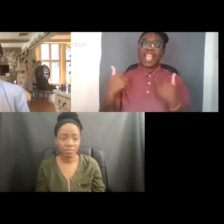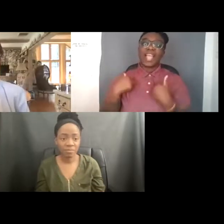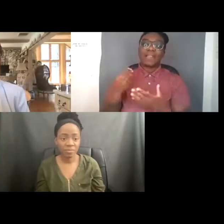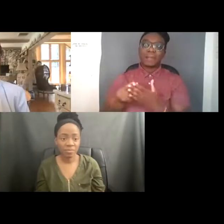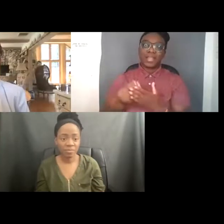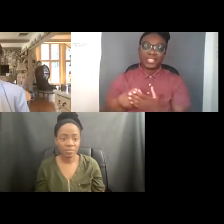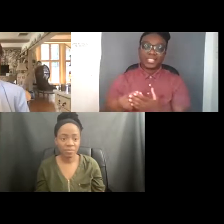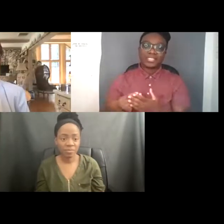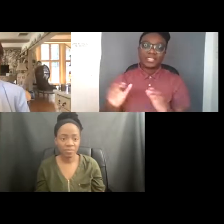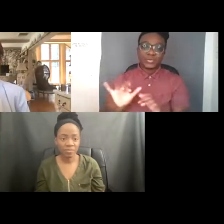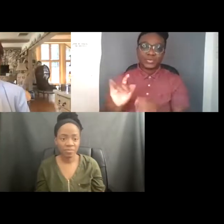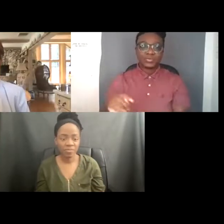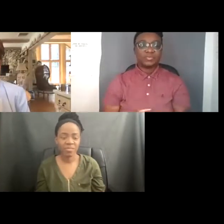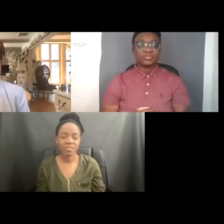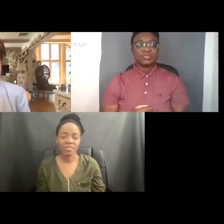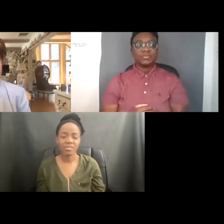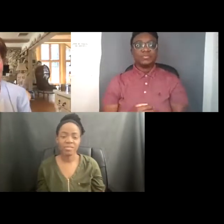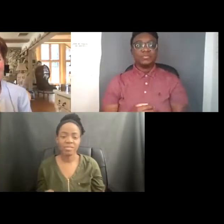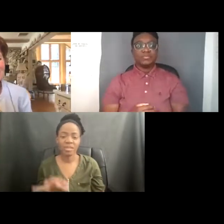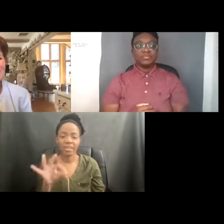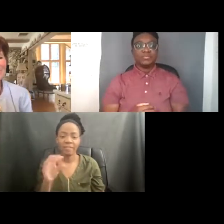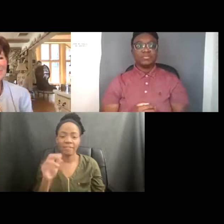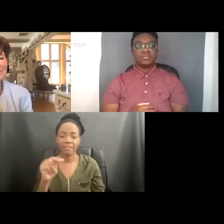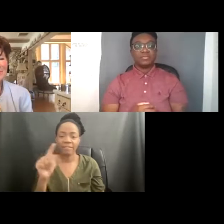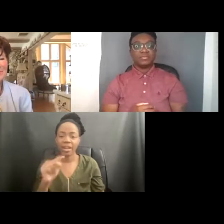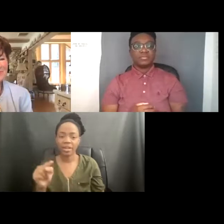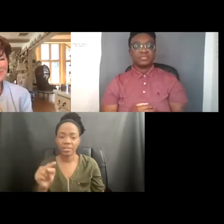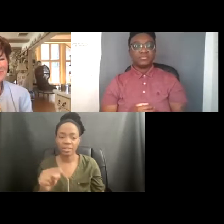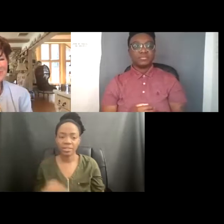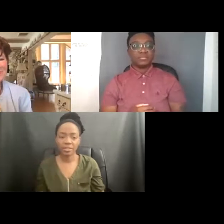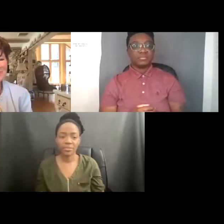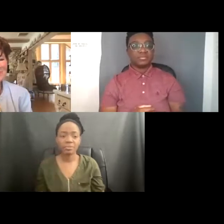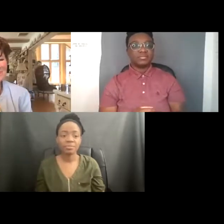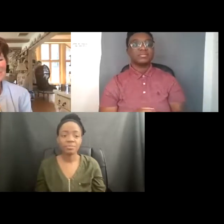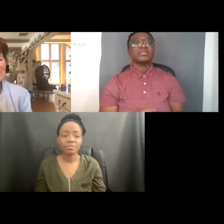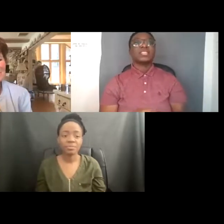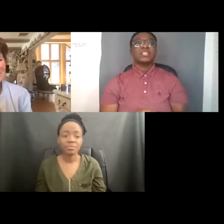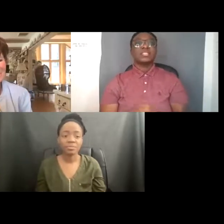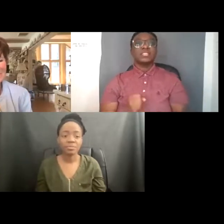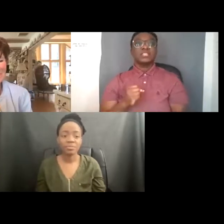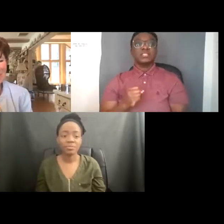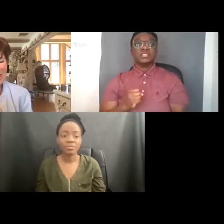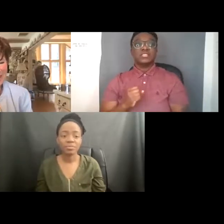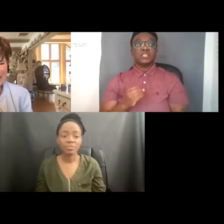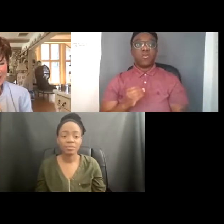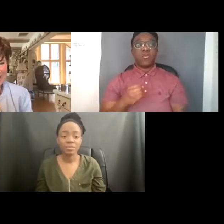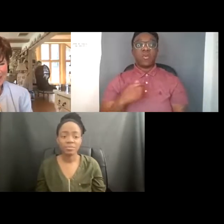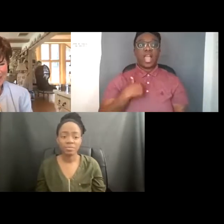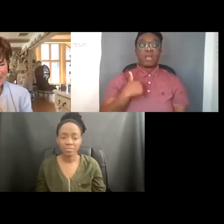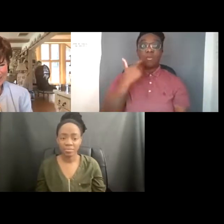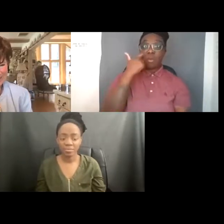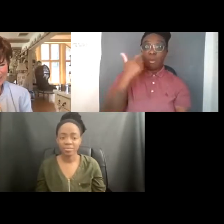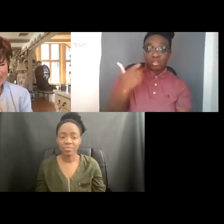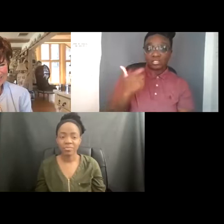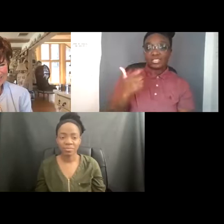I had the Fonz. Oh my gosh, you know, I was watching today clips of different moments of you and the Fonz, and I was just, it was